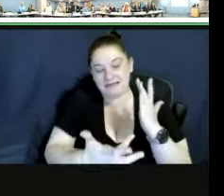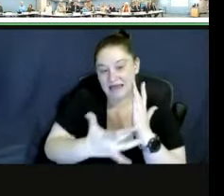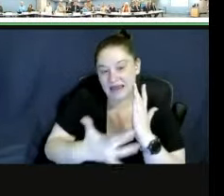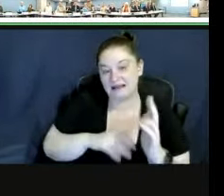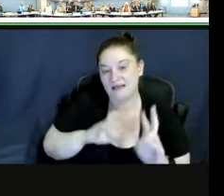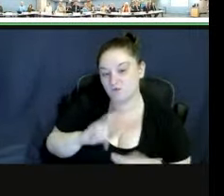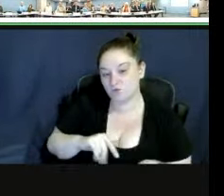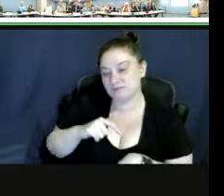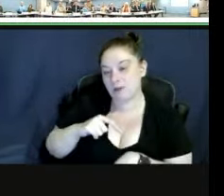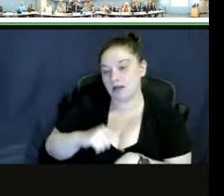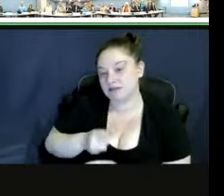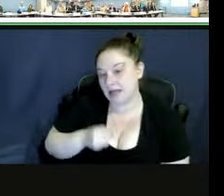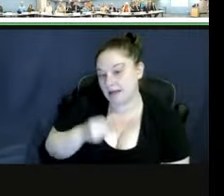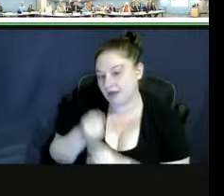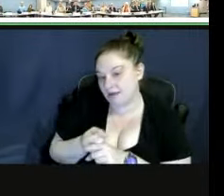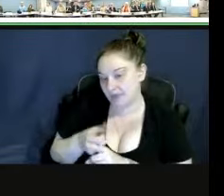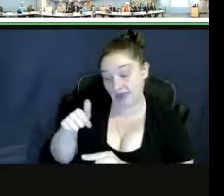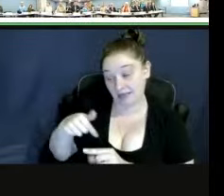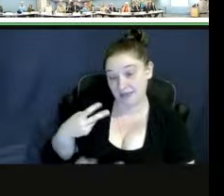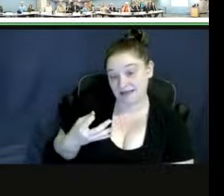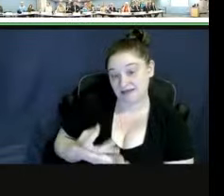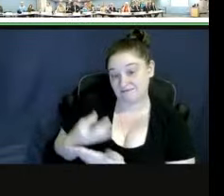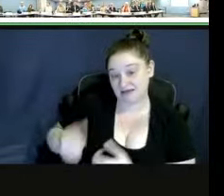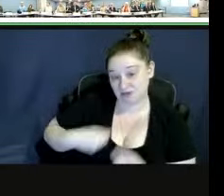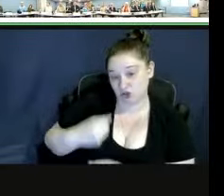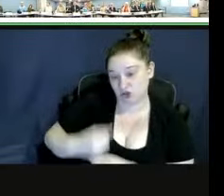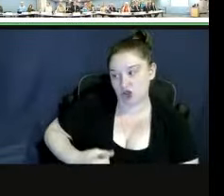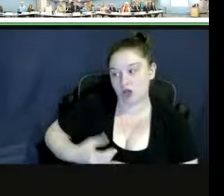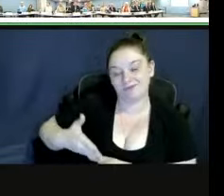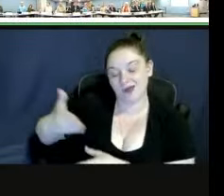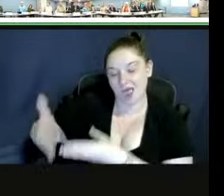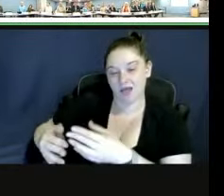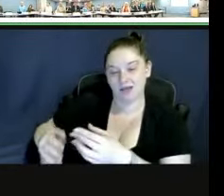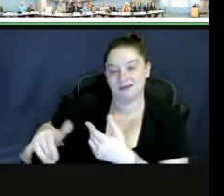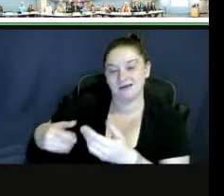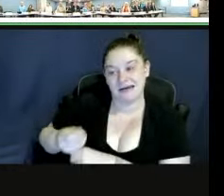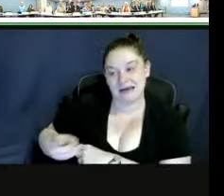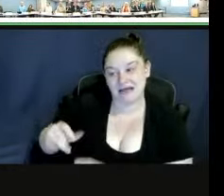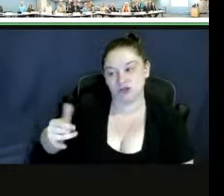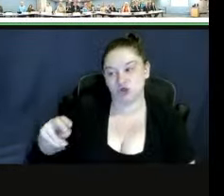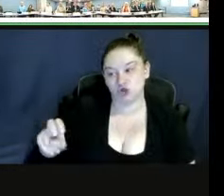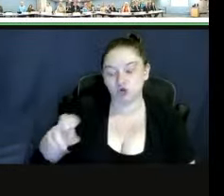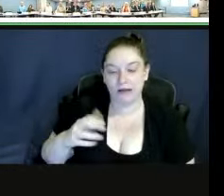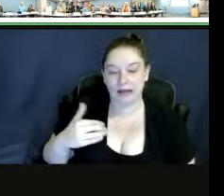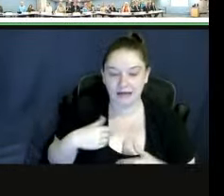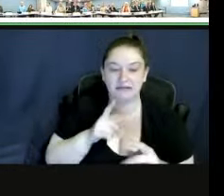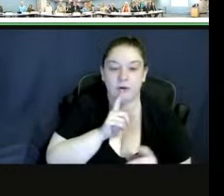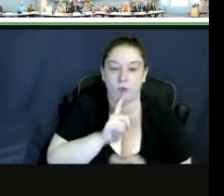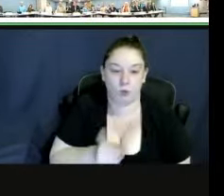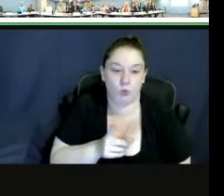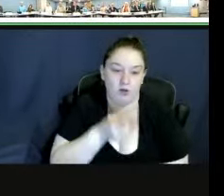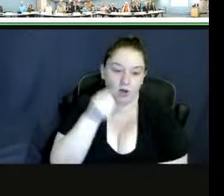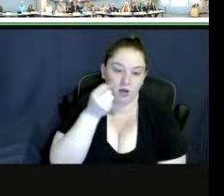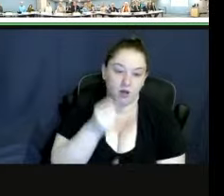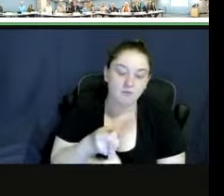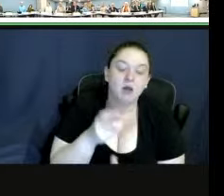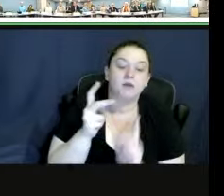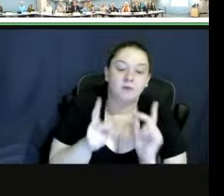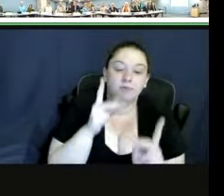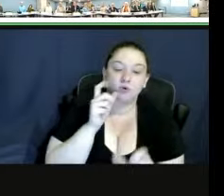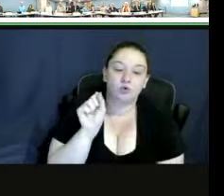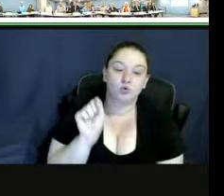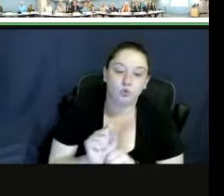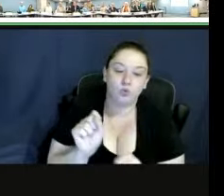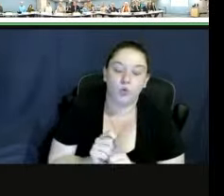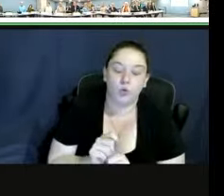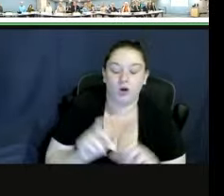impact in this fiscal year that ends at the end of next June, it does have a very real toll on the people who work on the first, as